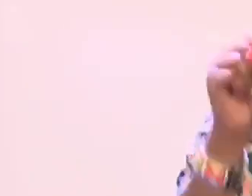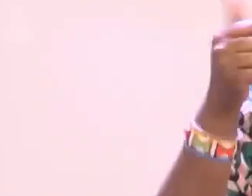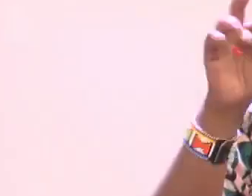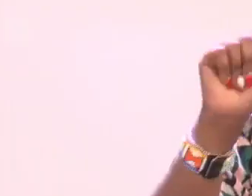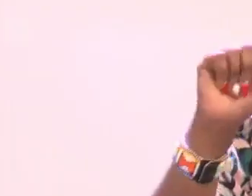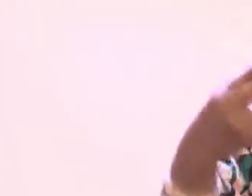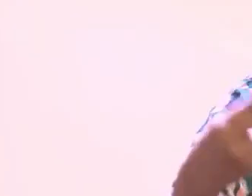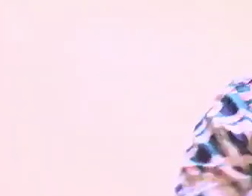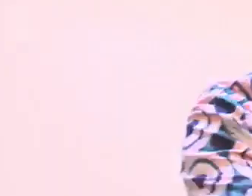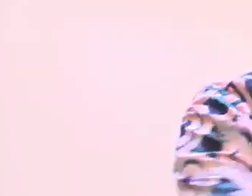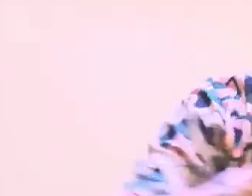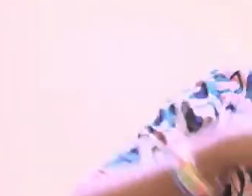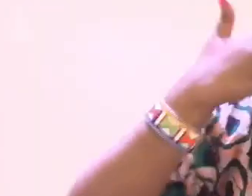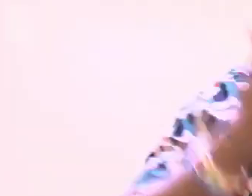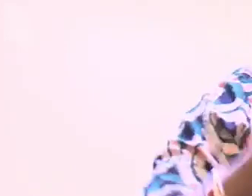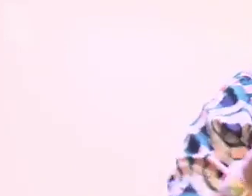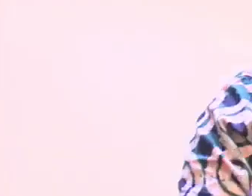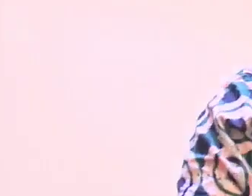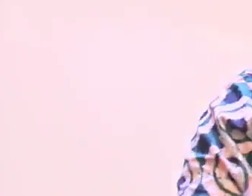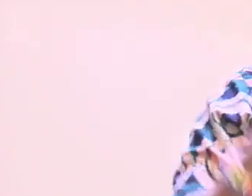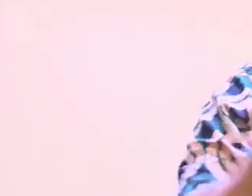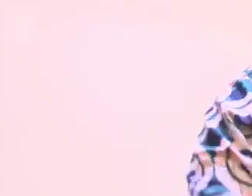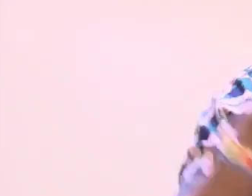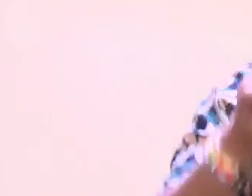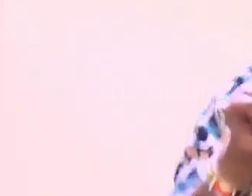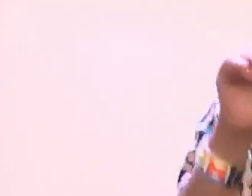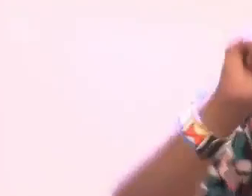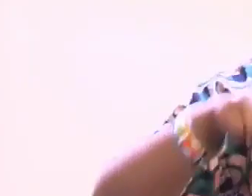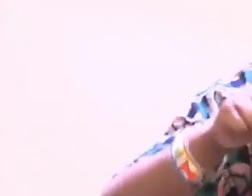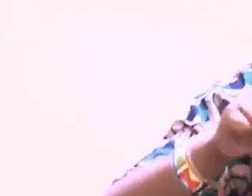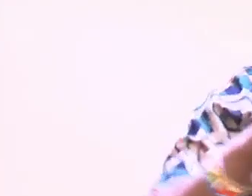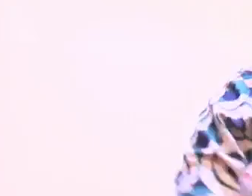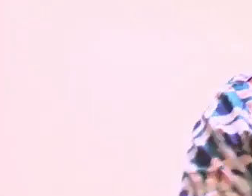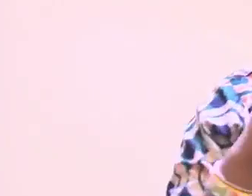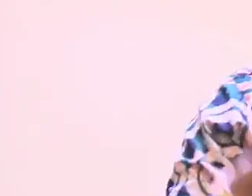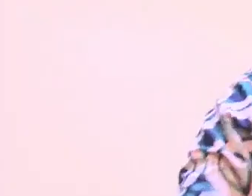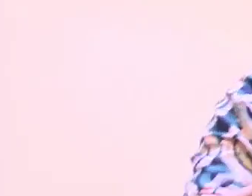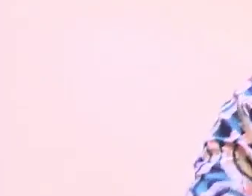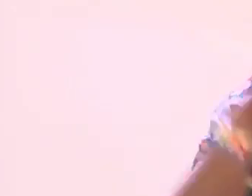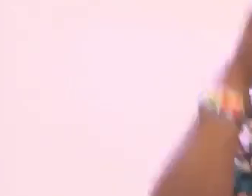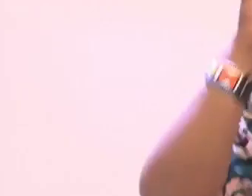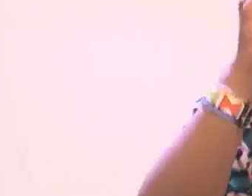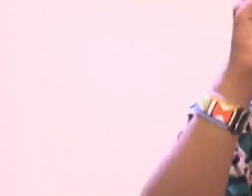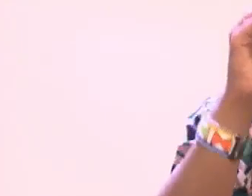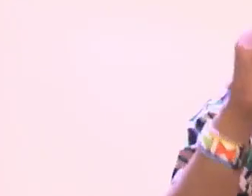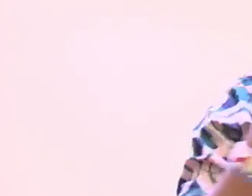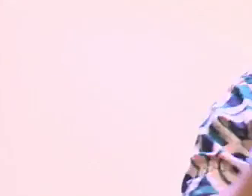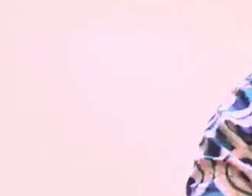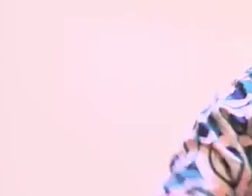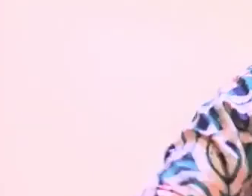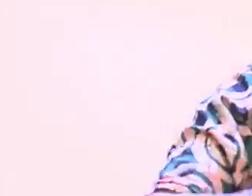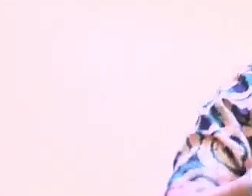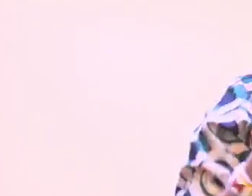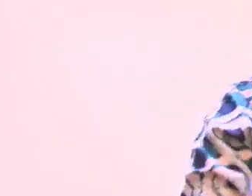Laura, Chris, and Sarah, thank you so much for making this possible through